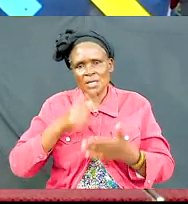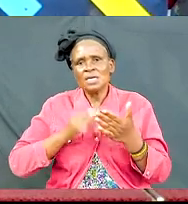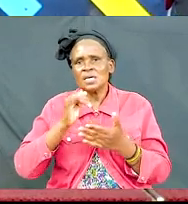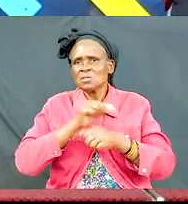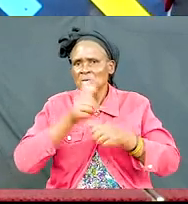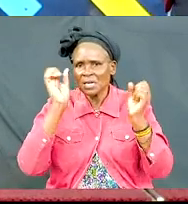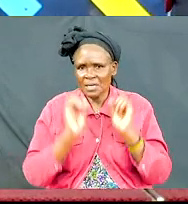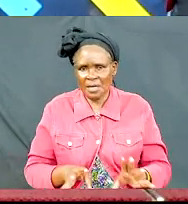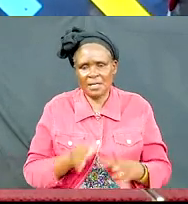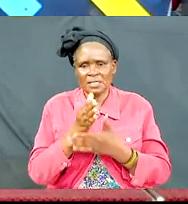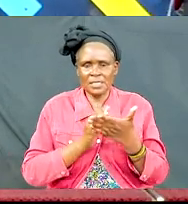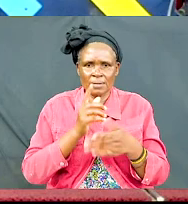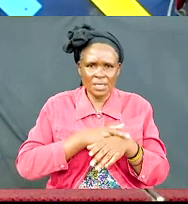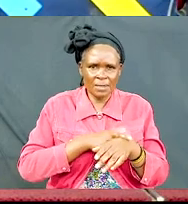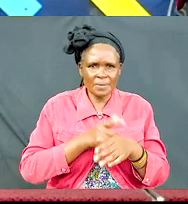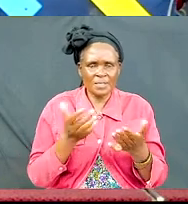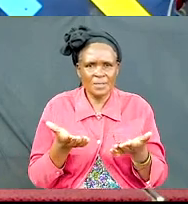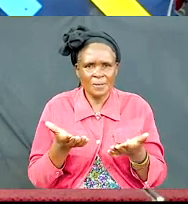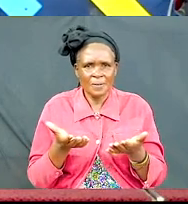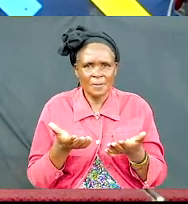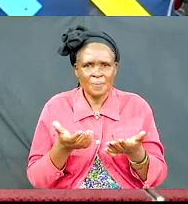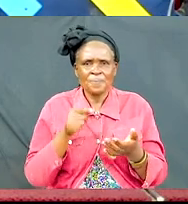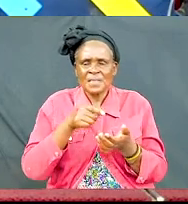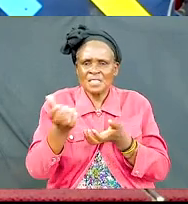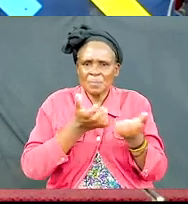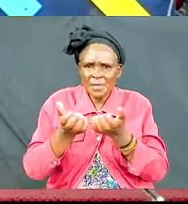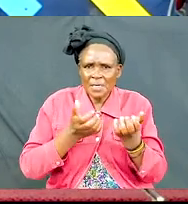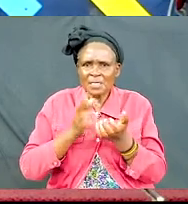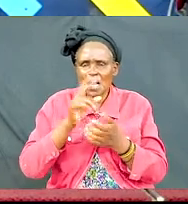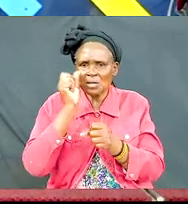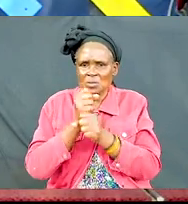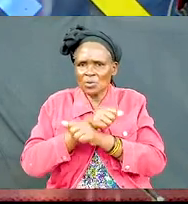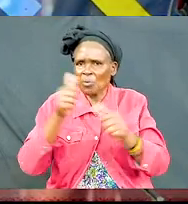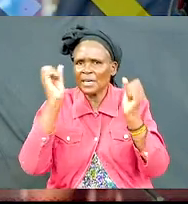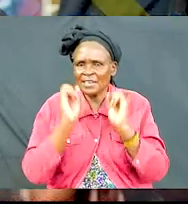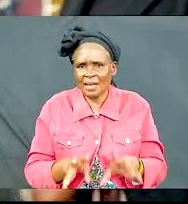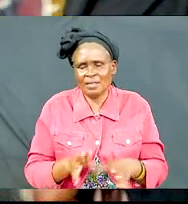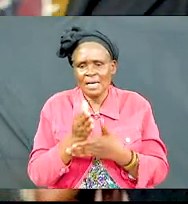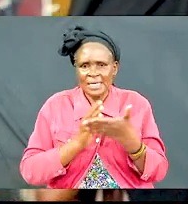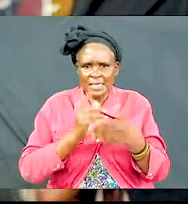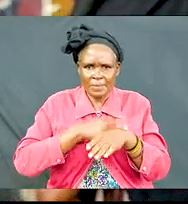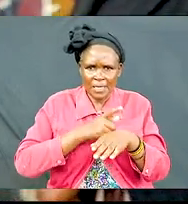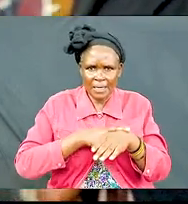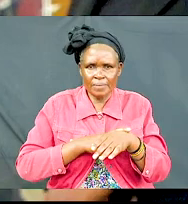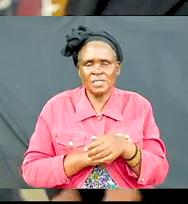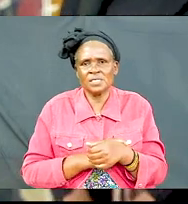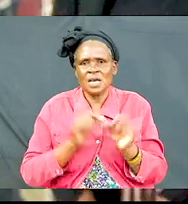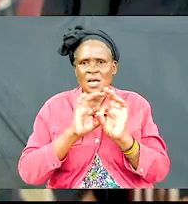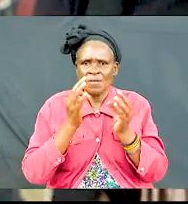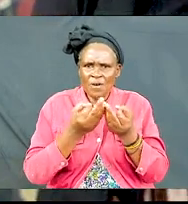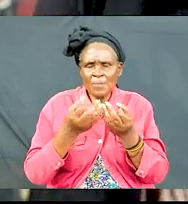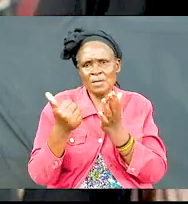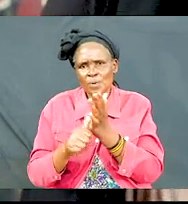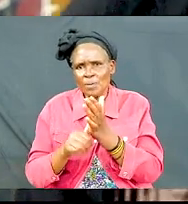well. Sometimes businesses that are not doing well. Sometimes family